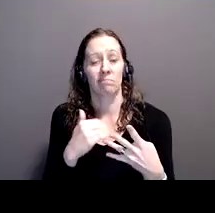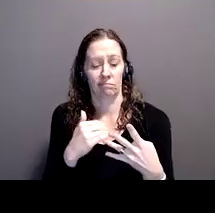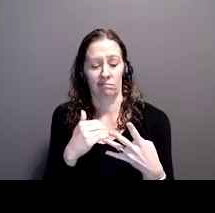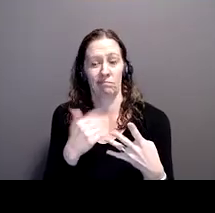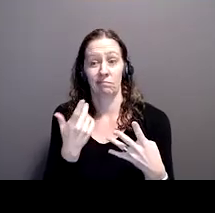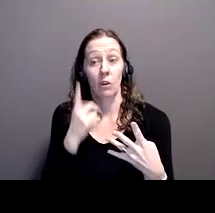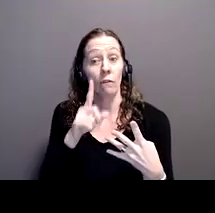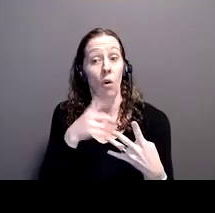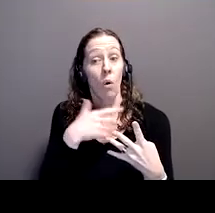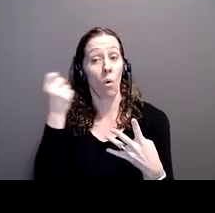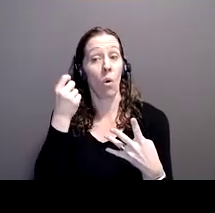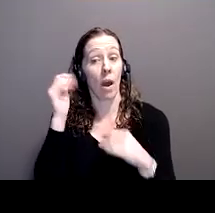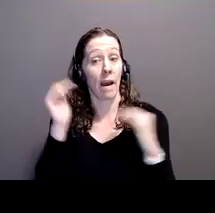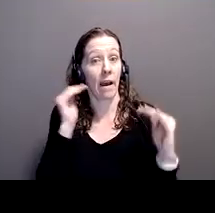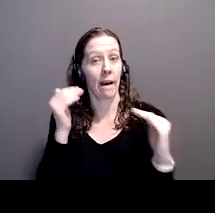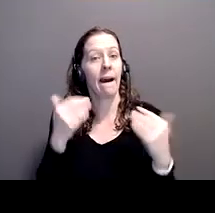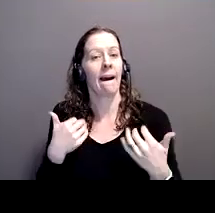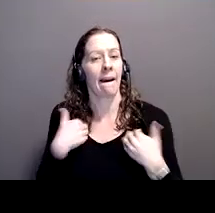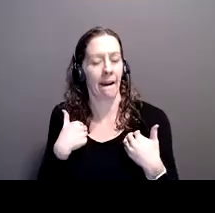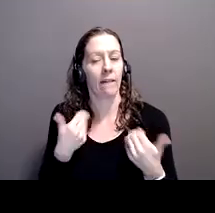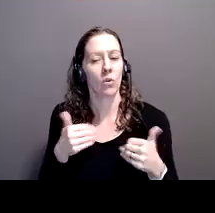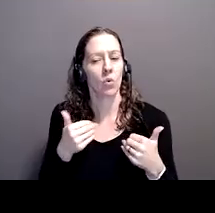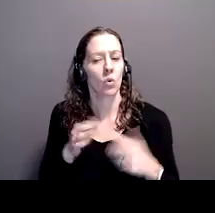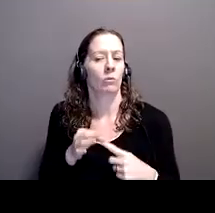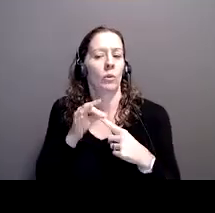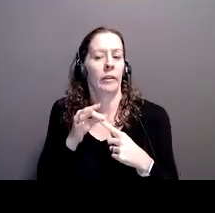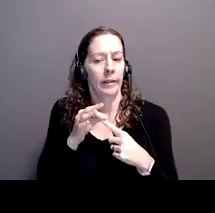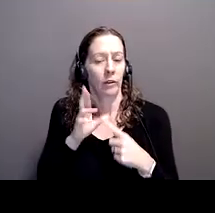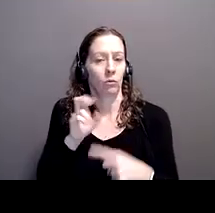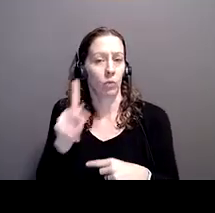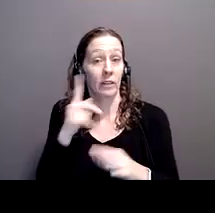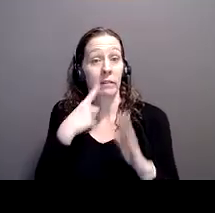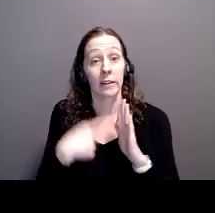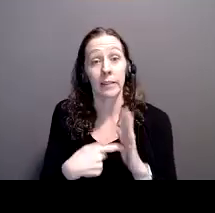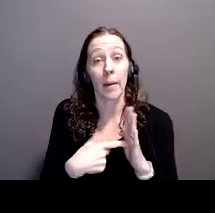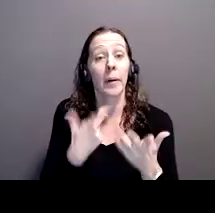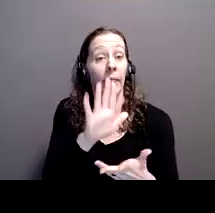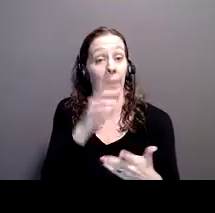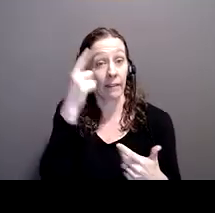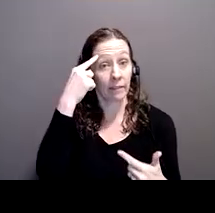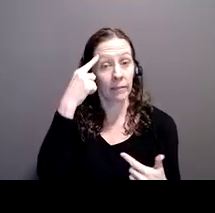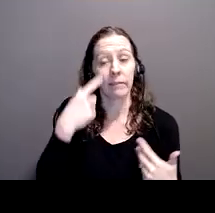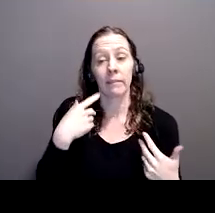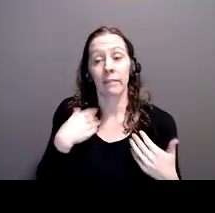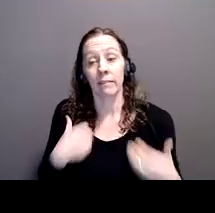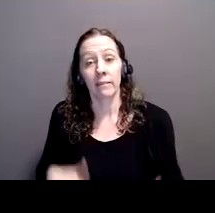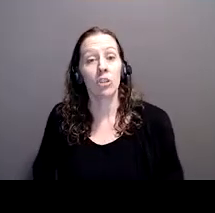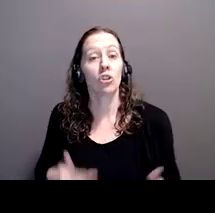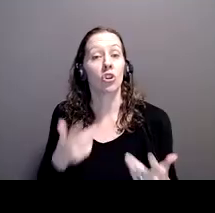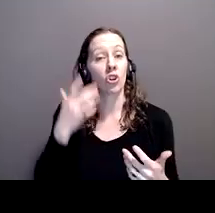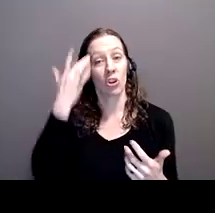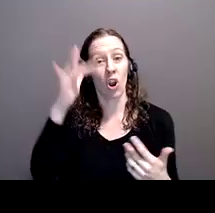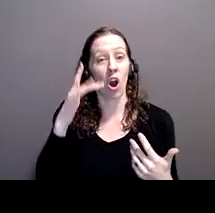for older adults that include declining physical, mental, and cognitive health, memory loss, and